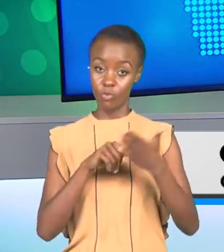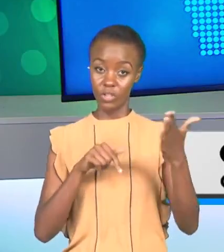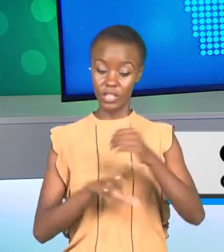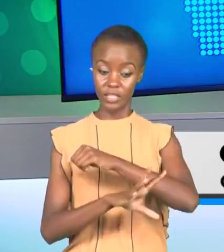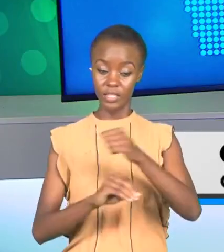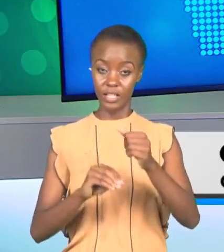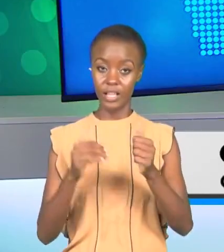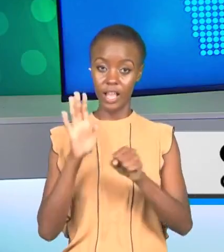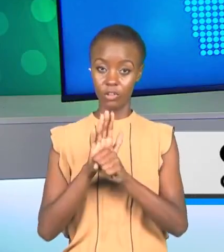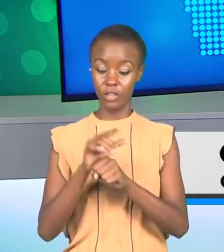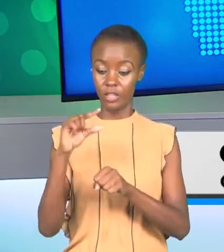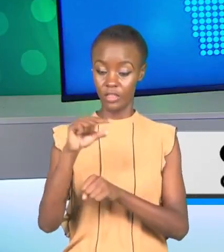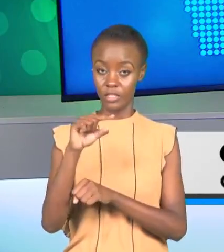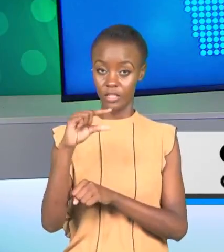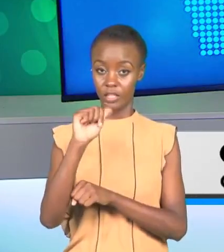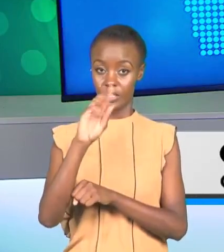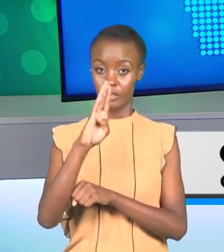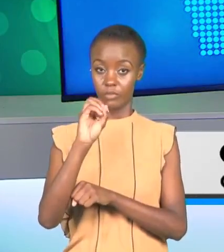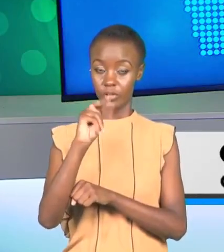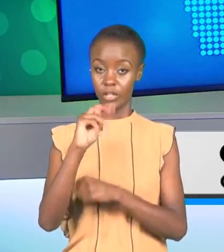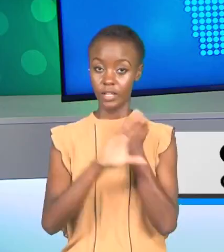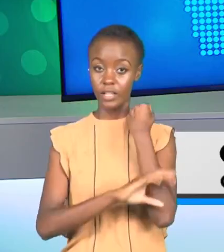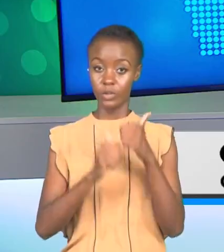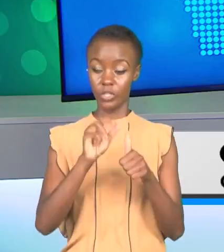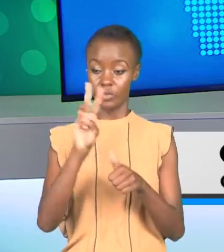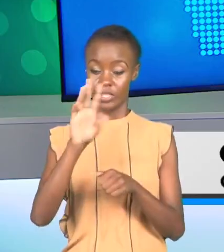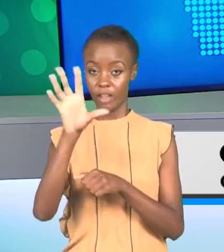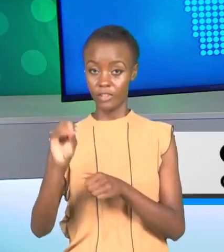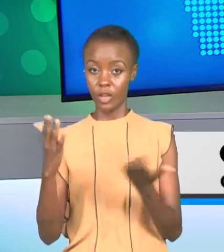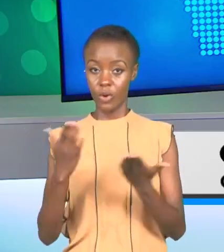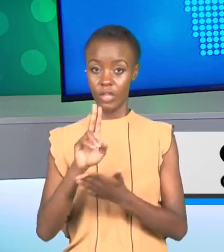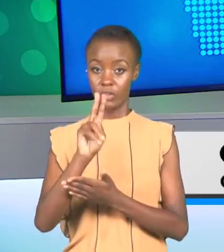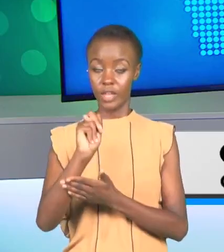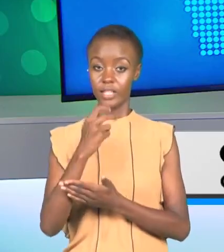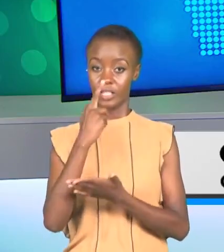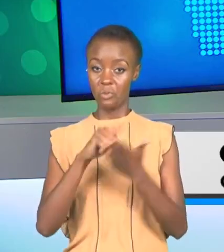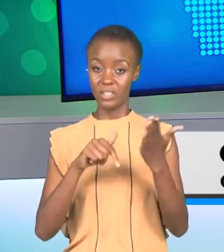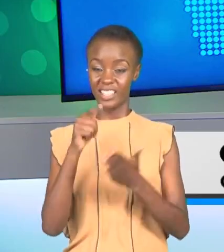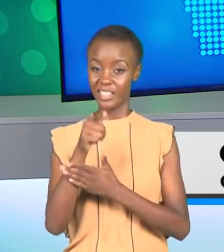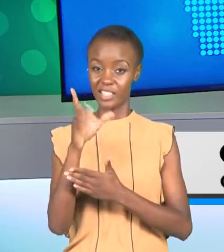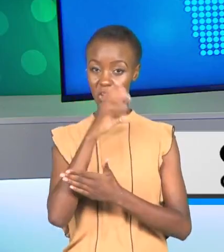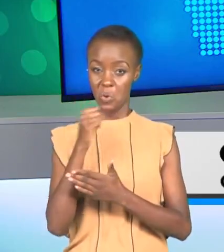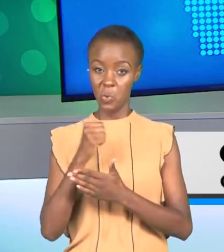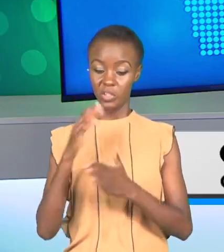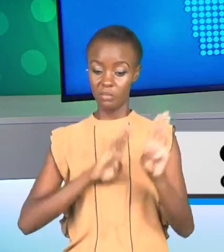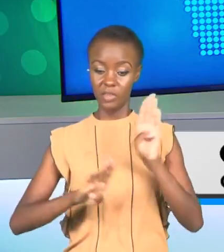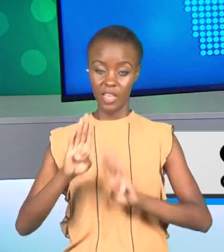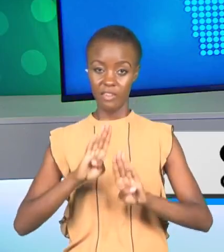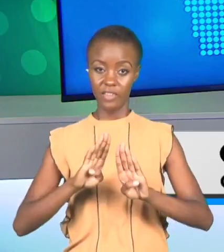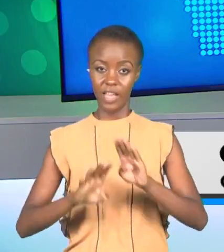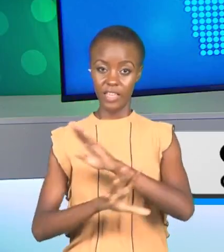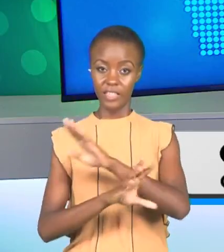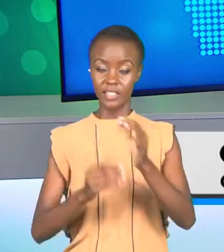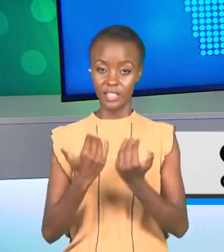trafficking. Gabon is one of 9 West African nations where the United Nations says the centuries-old exploitation of child labor